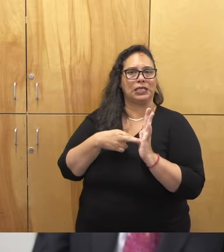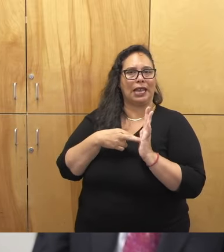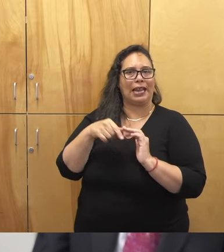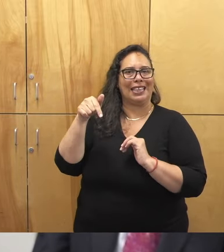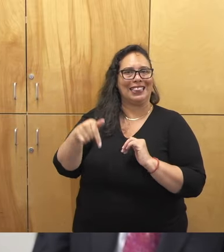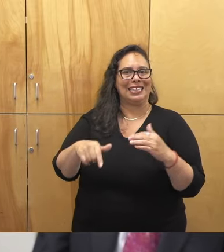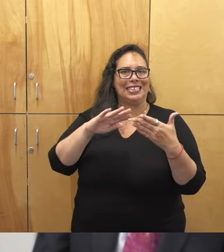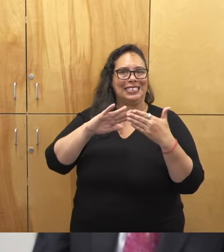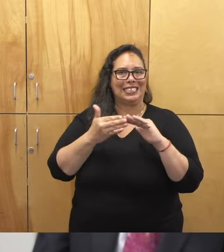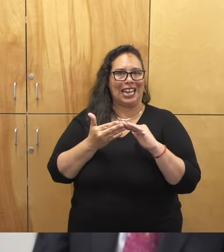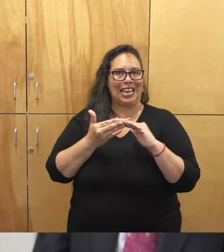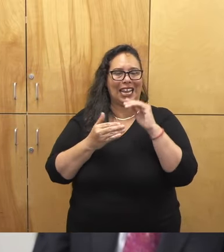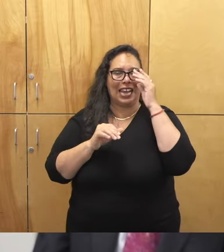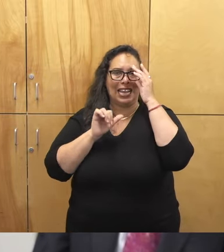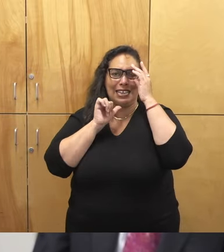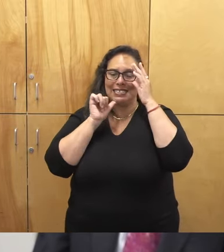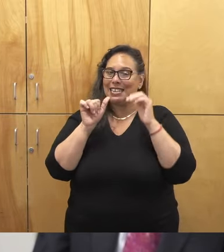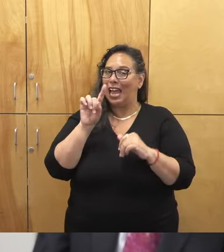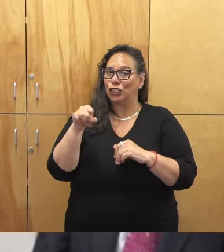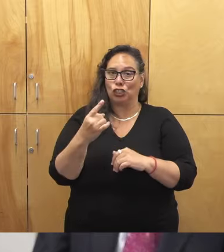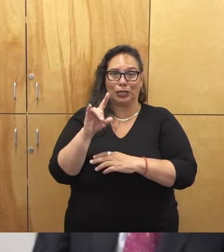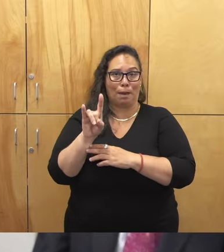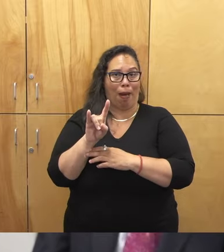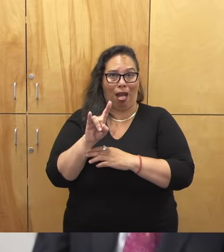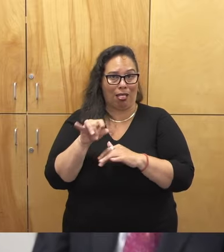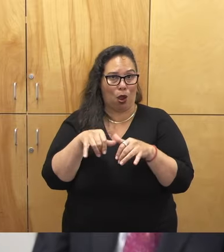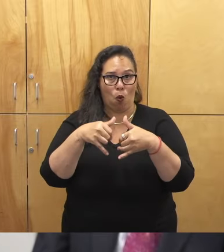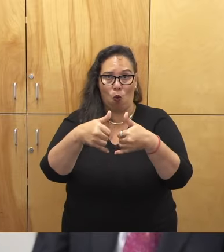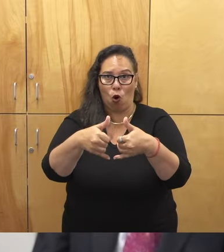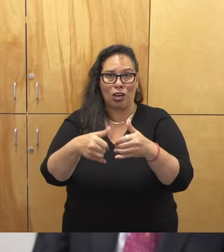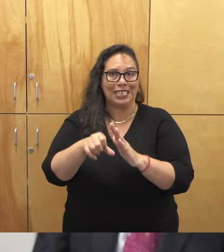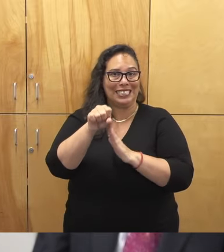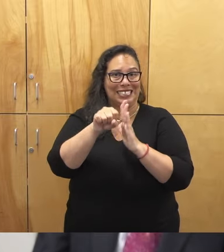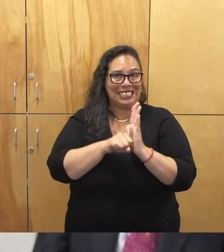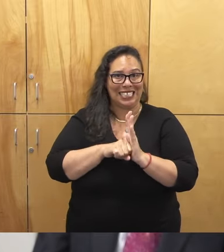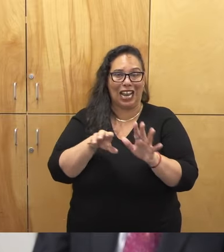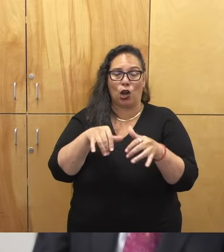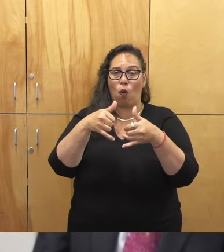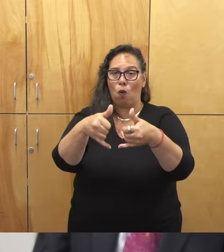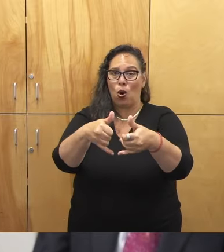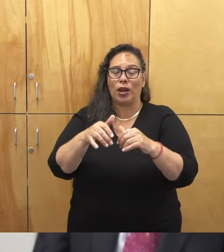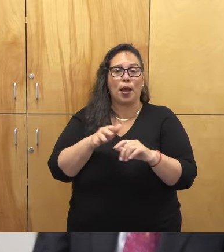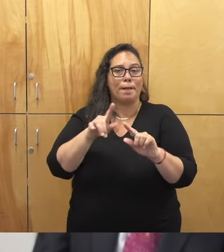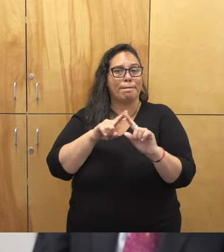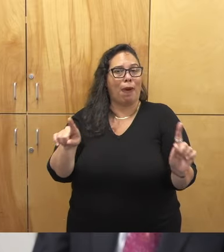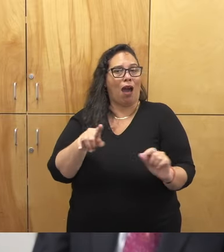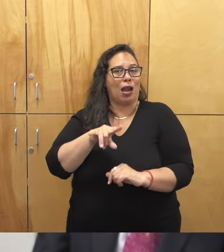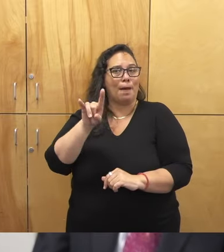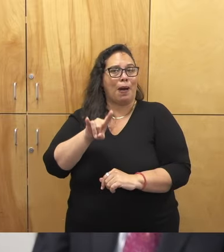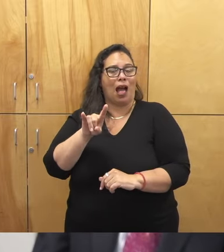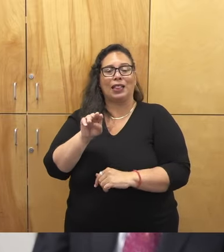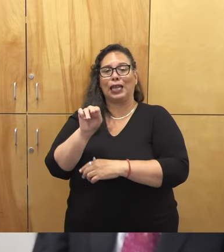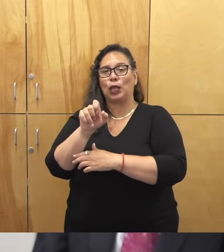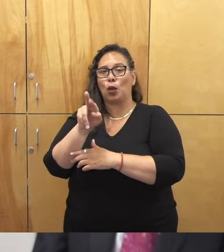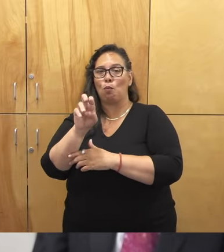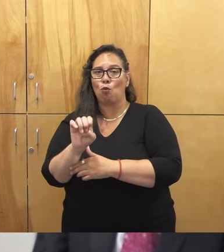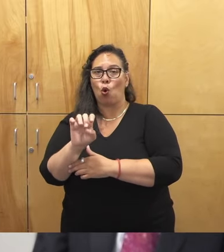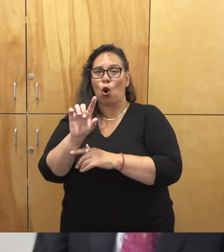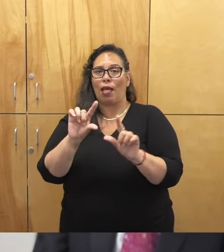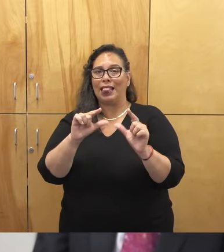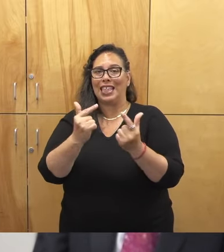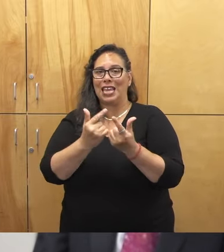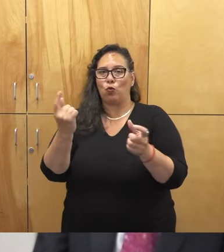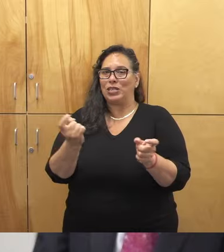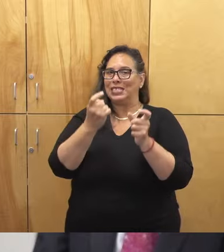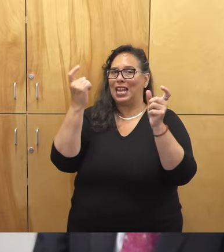city. It's not just a Poly award, it's a state award, but we at Poly and in the Moore League, we celebrate